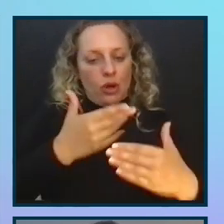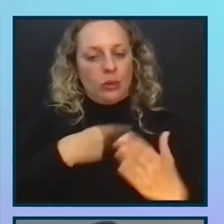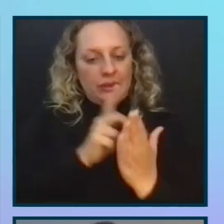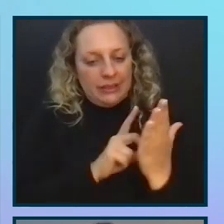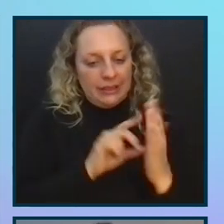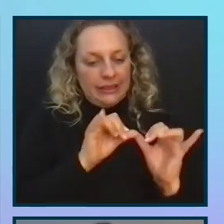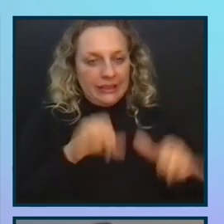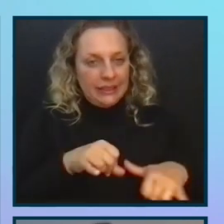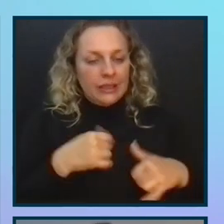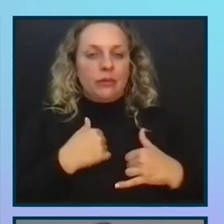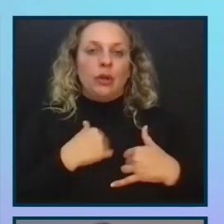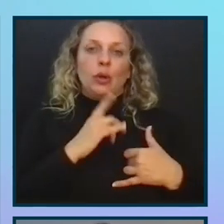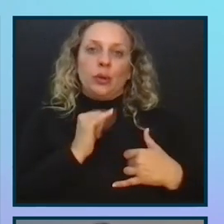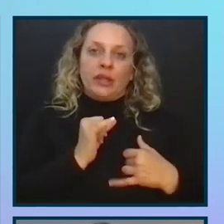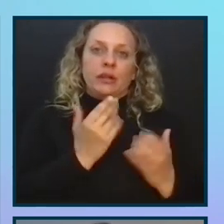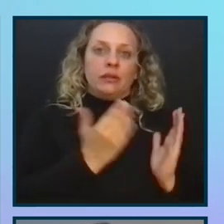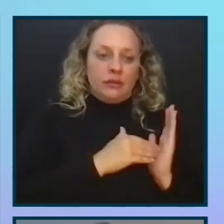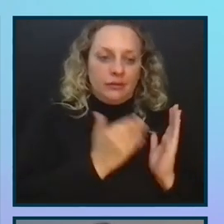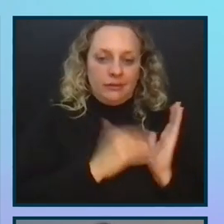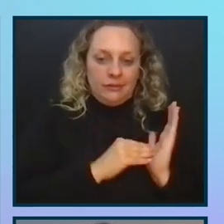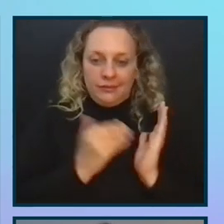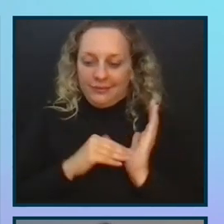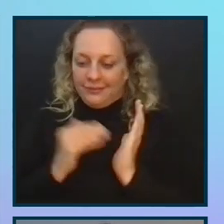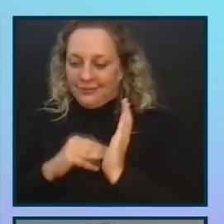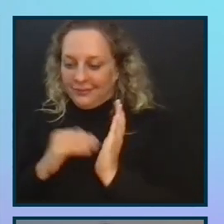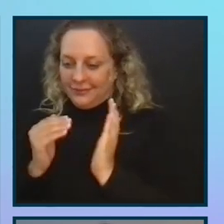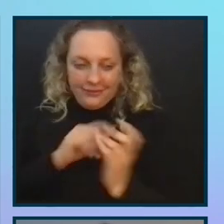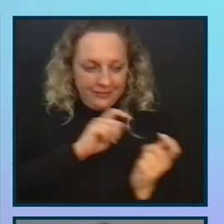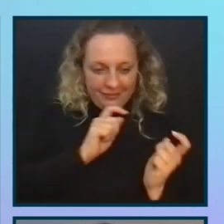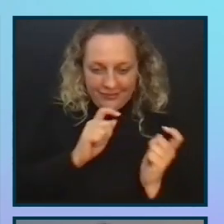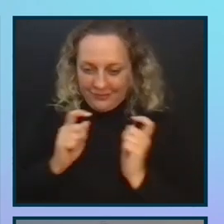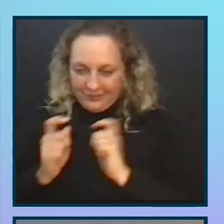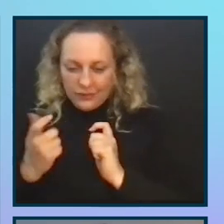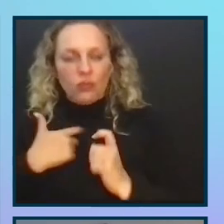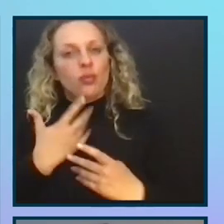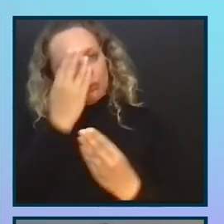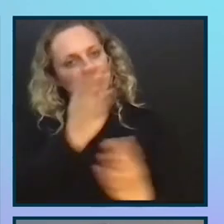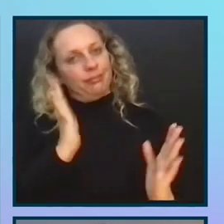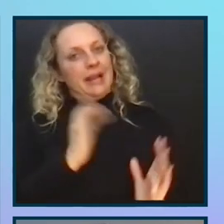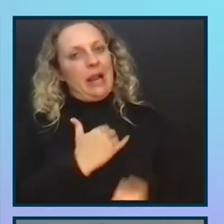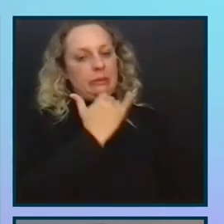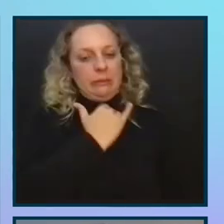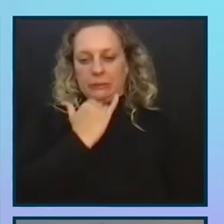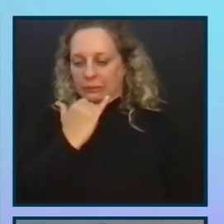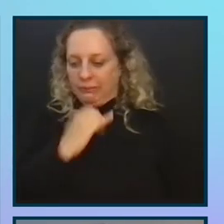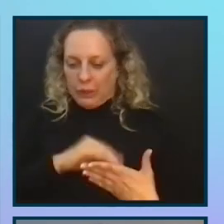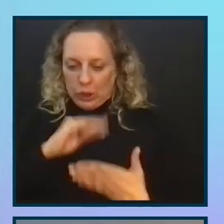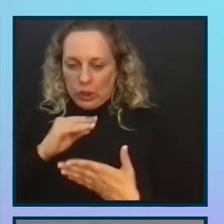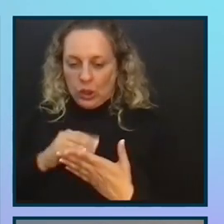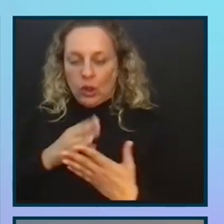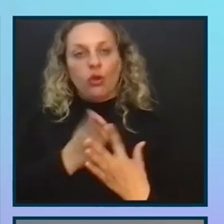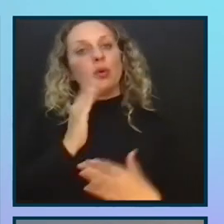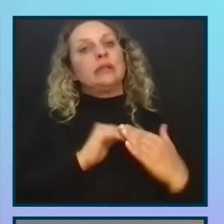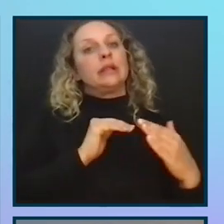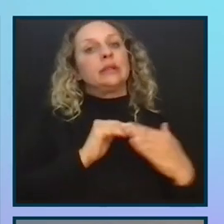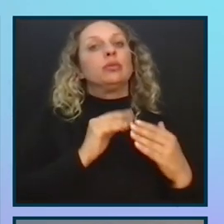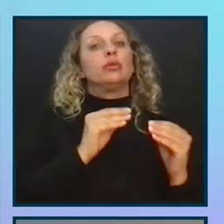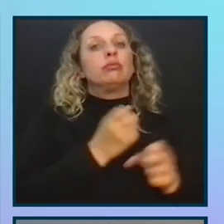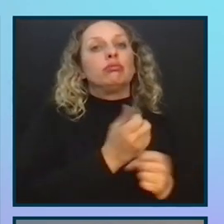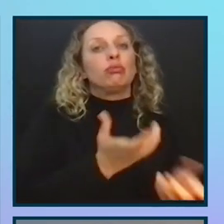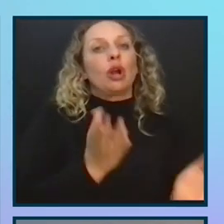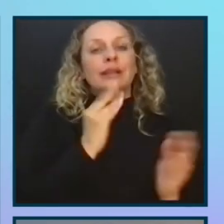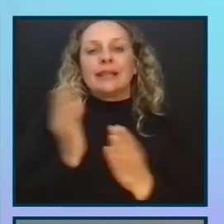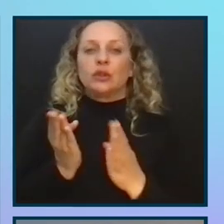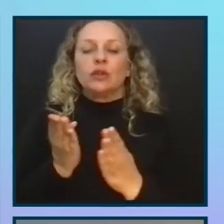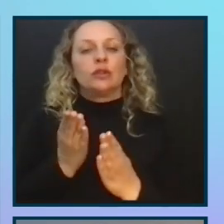us several iterations to get it right, so we'd love to share the mistakes we've made along the way toward making accessible products and services for our